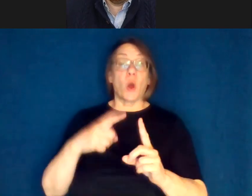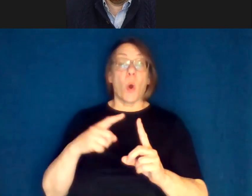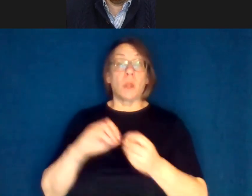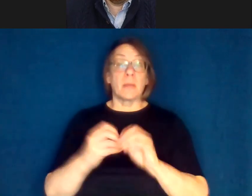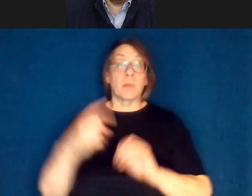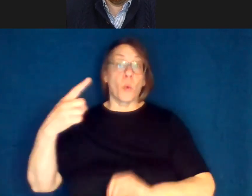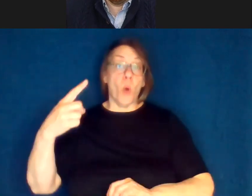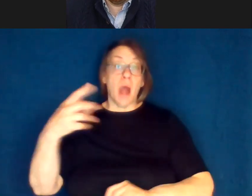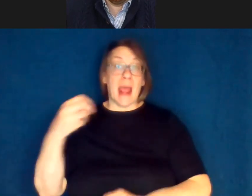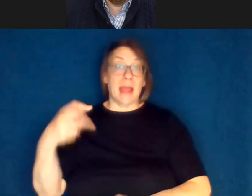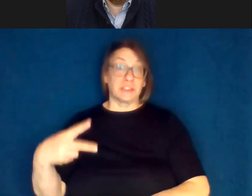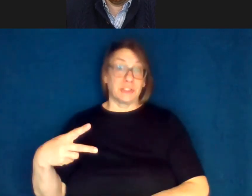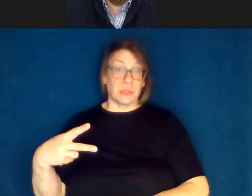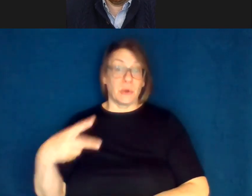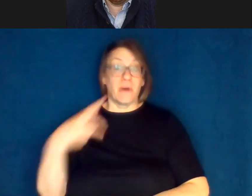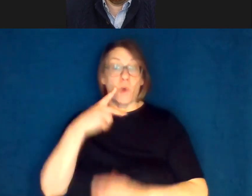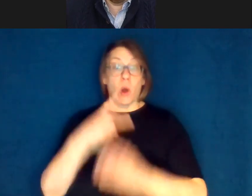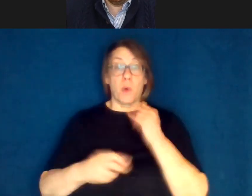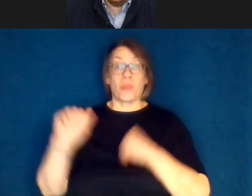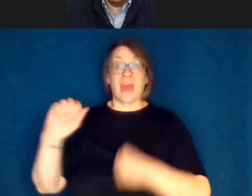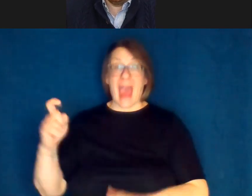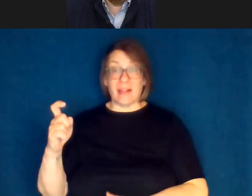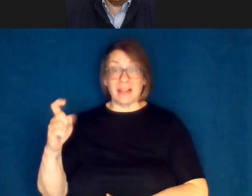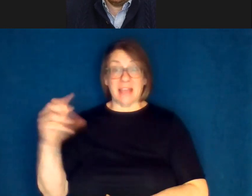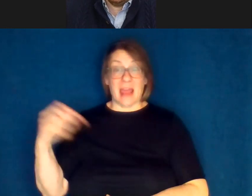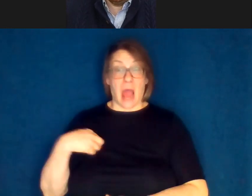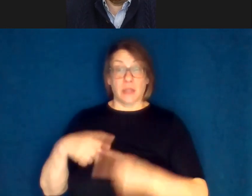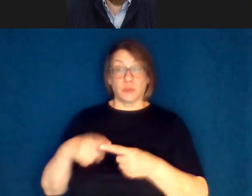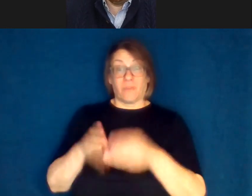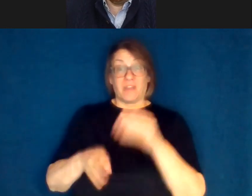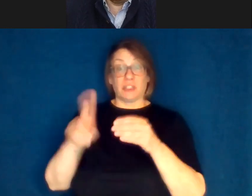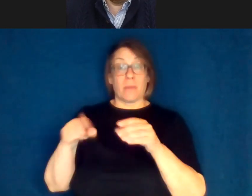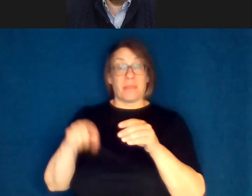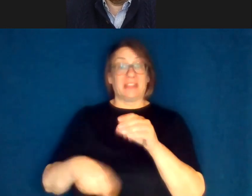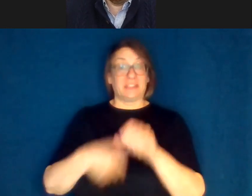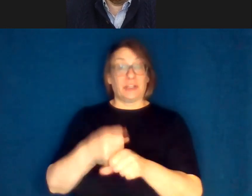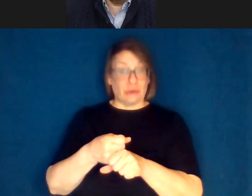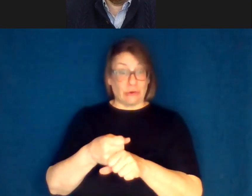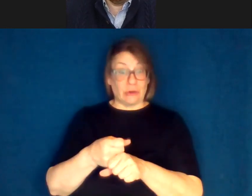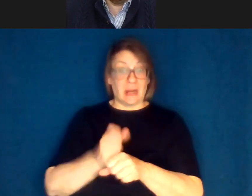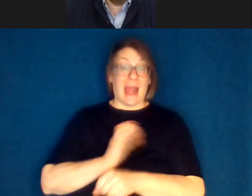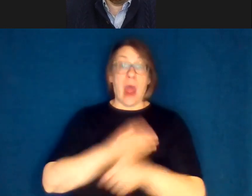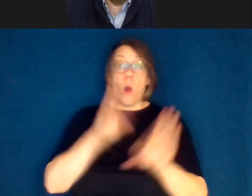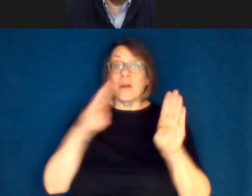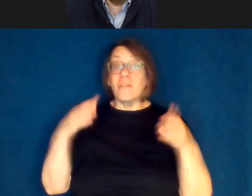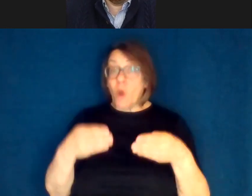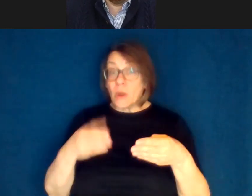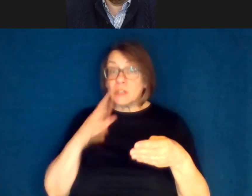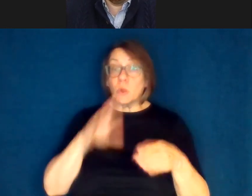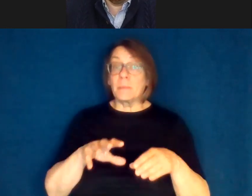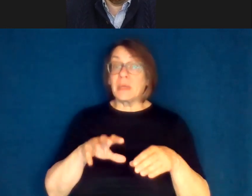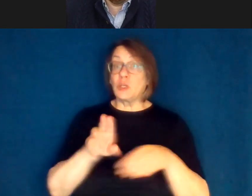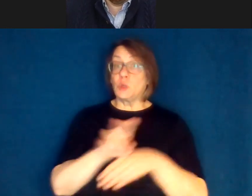goal number 2 for both Alex and I to finish up over the course of the year. And our focus will be taking the results of the